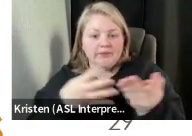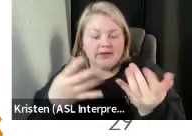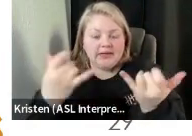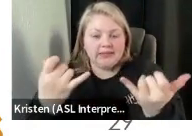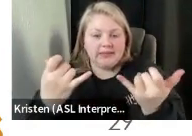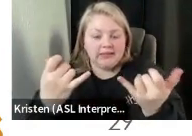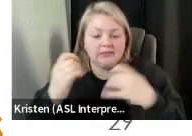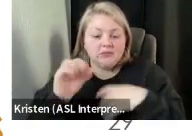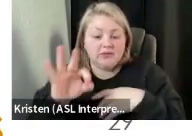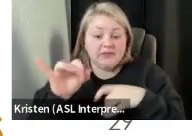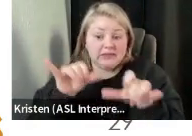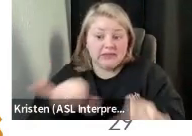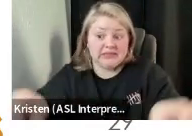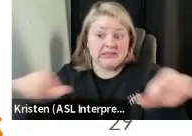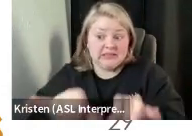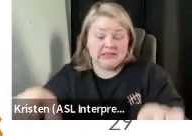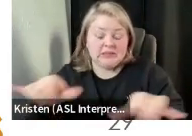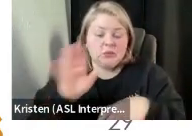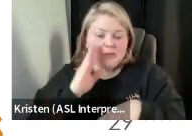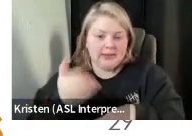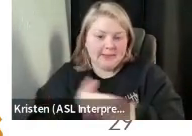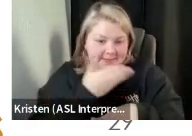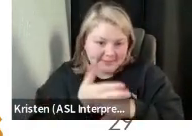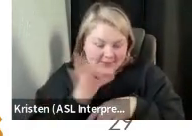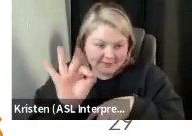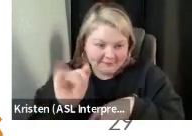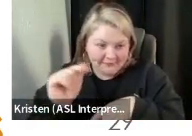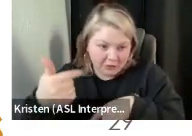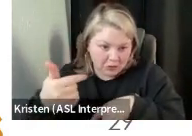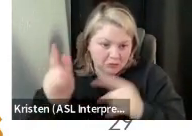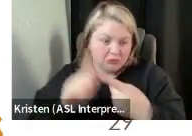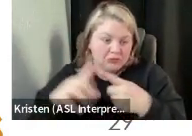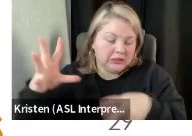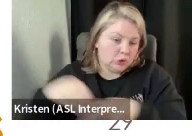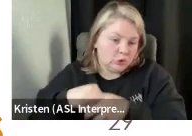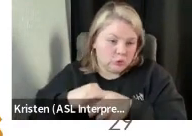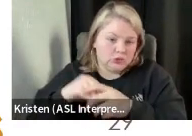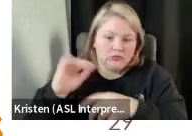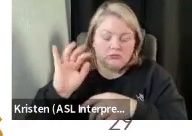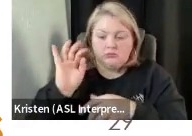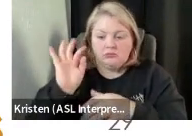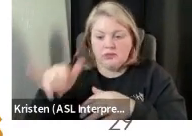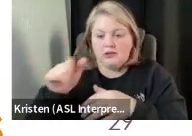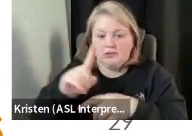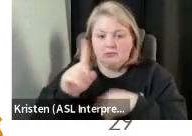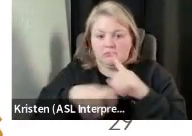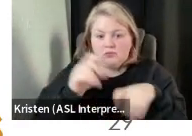the same frequently asked questions here, we will be updating the FAQs to include those questions.